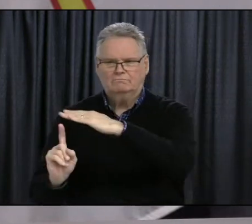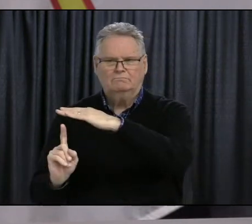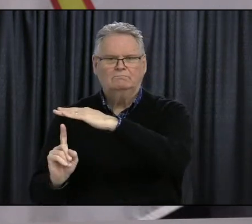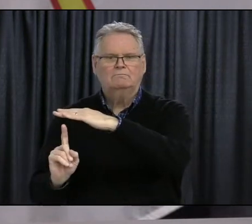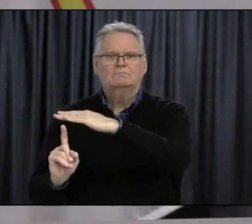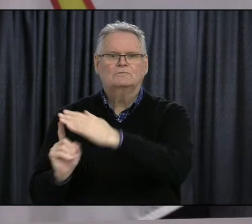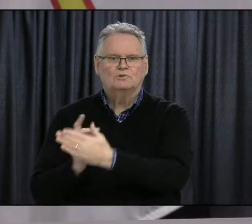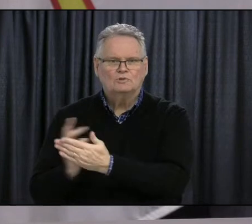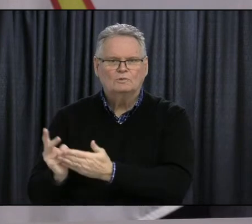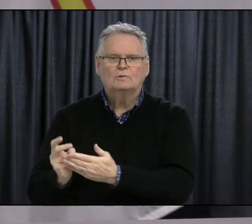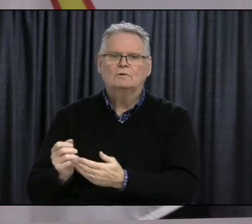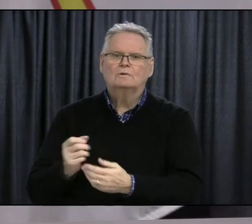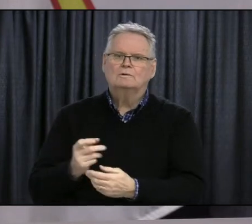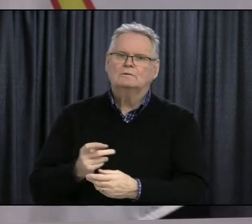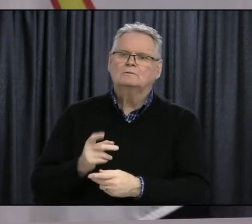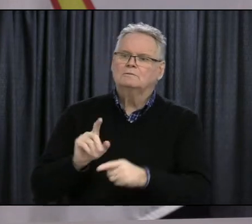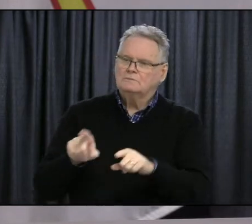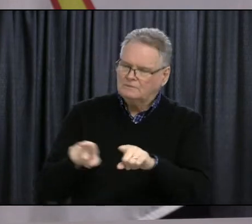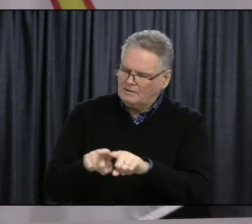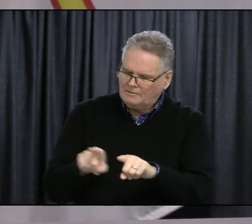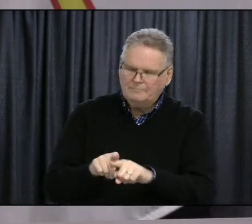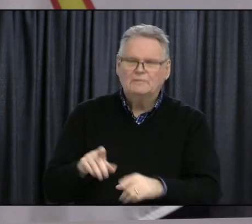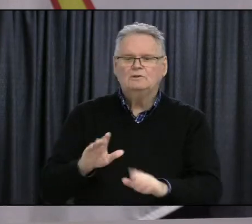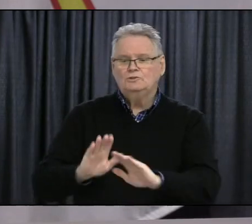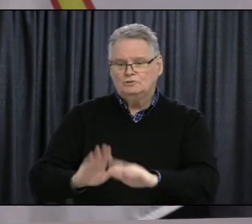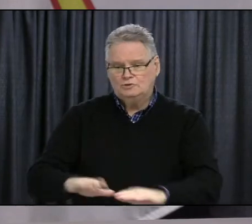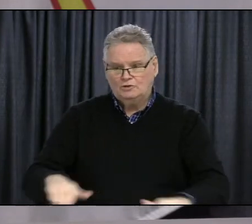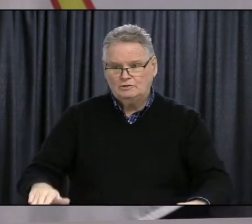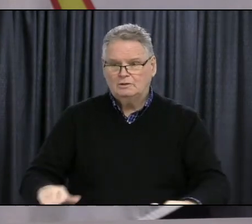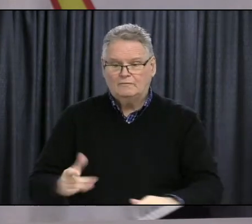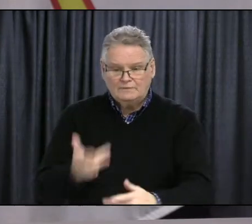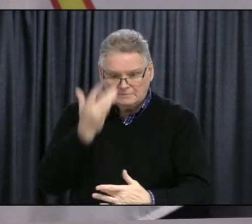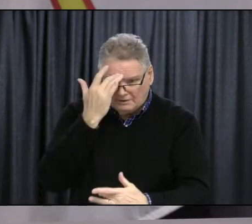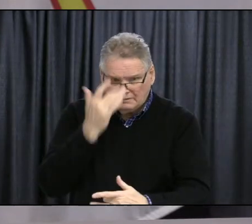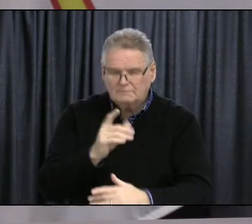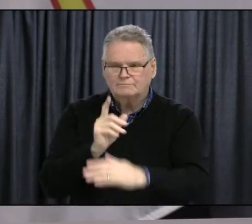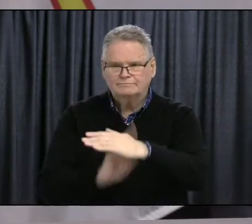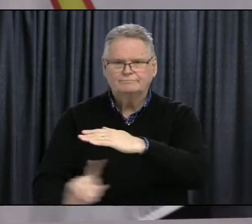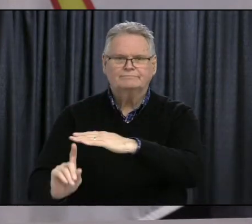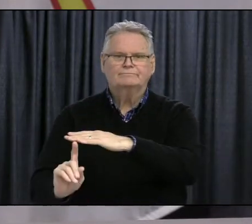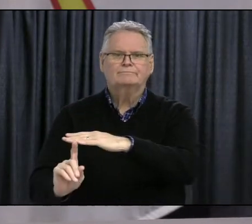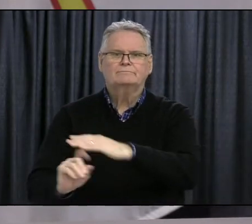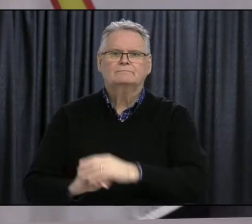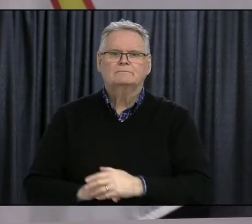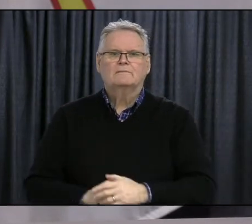a cleaning process in place that they're instituting. And then the